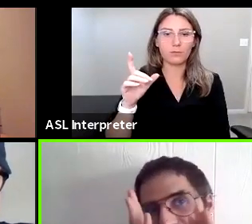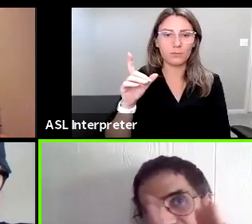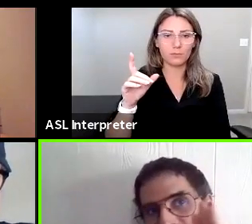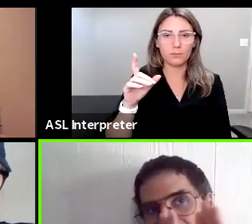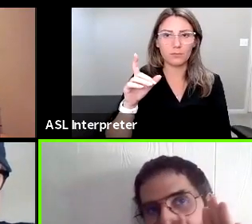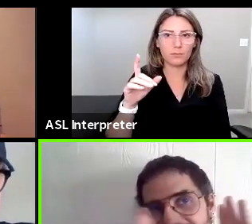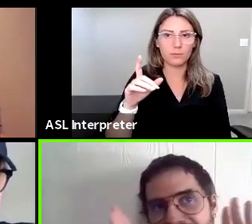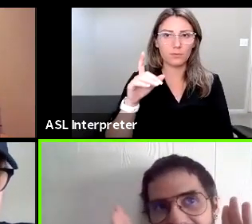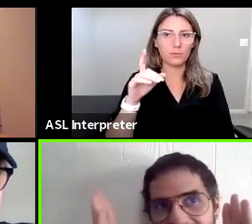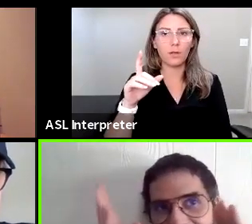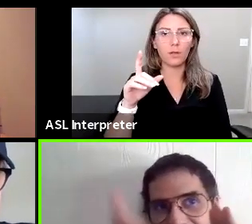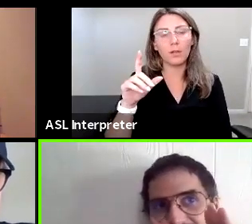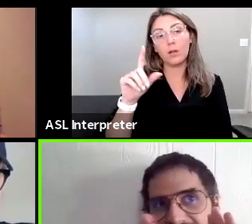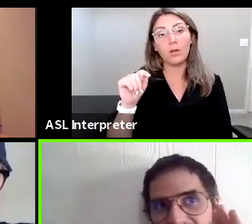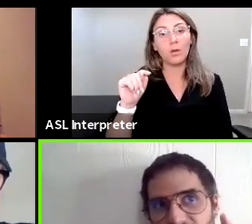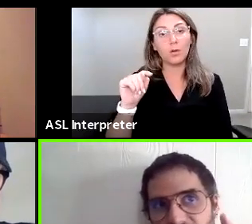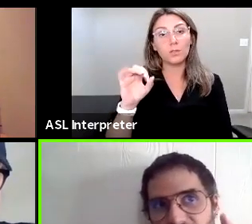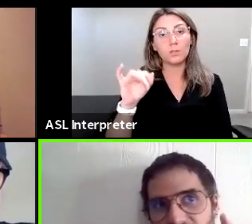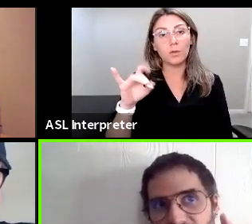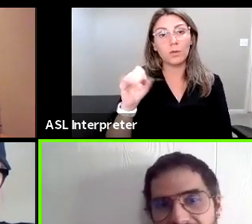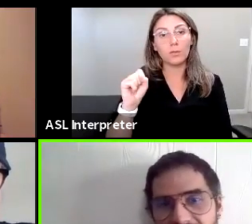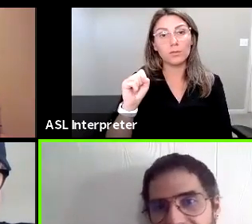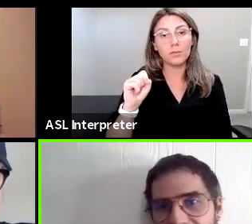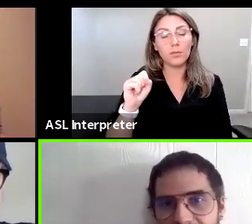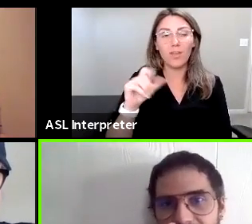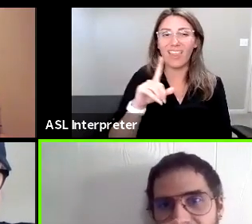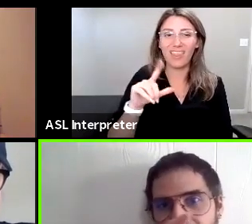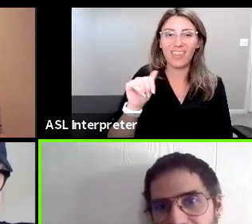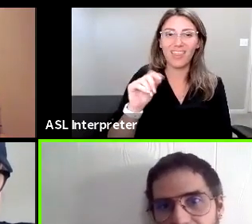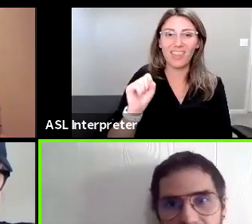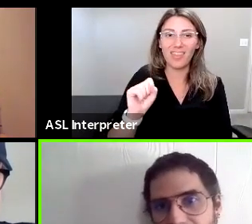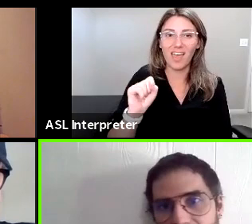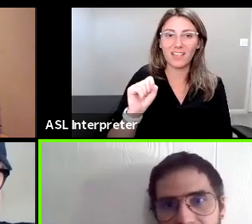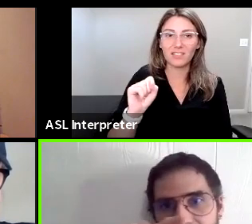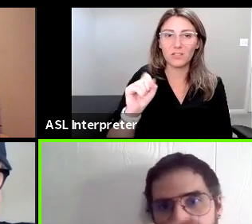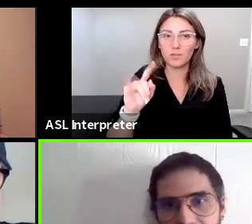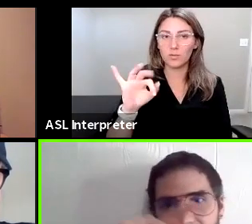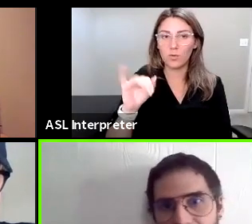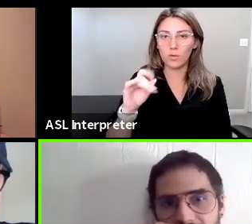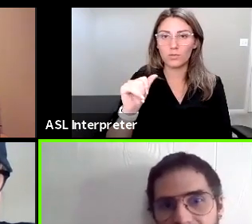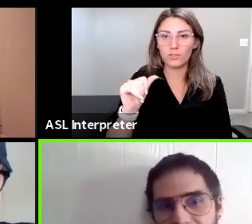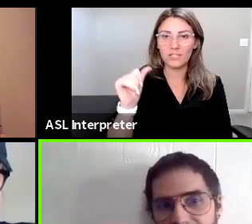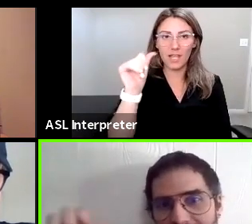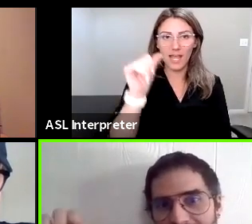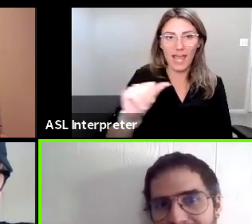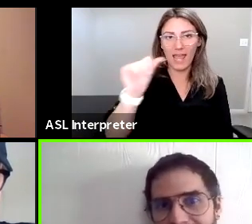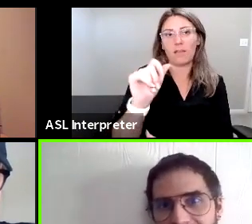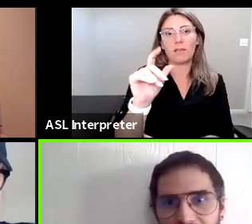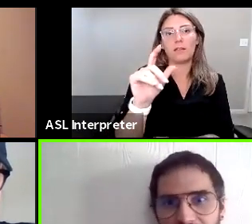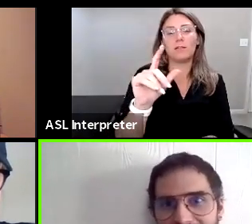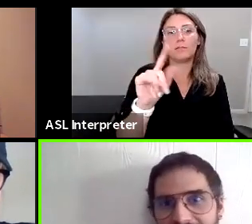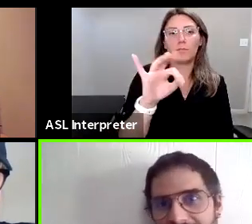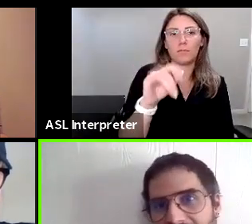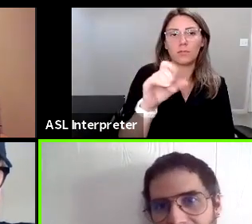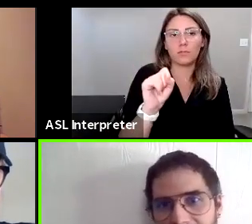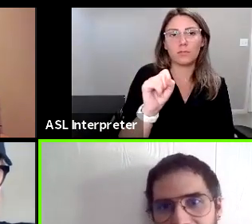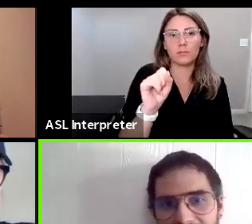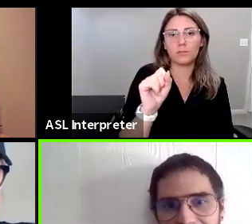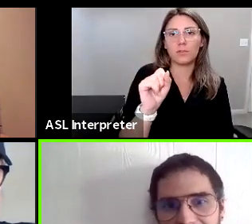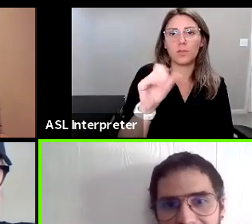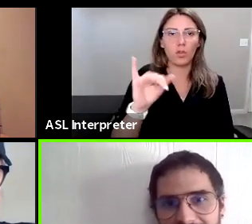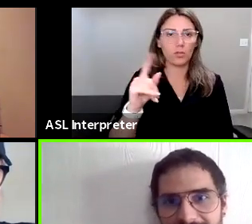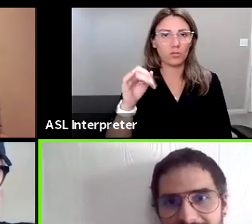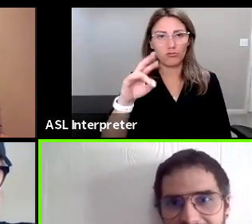todos instead of slash todos was an at. So todas contra el